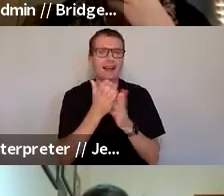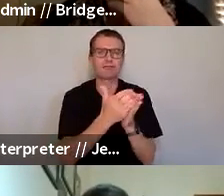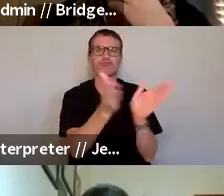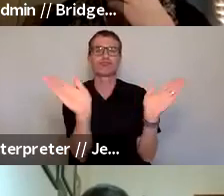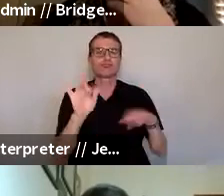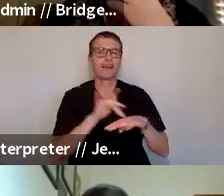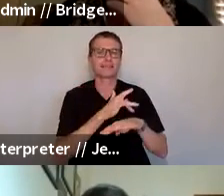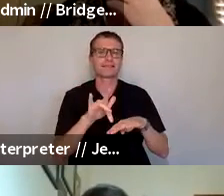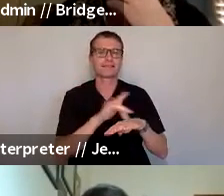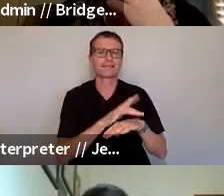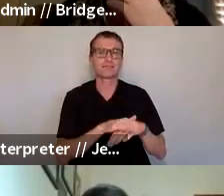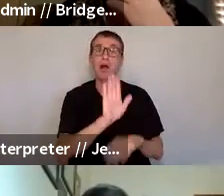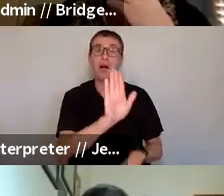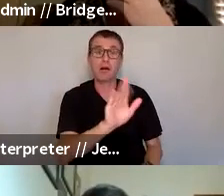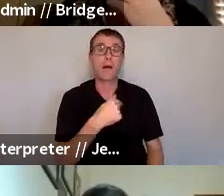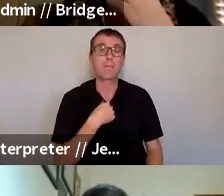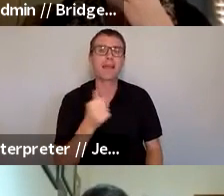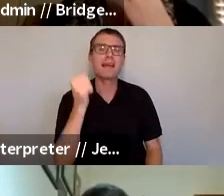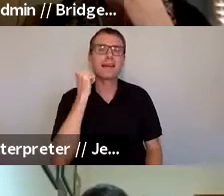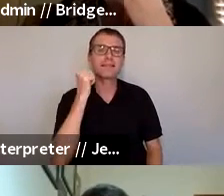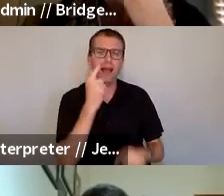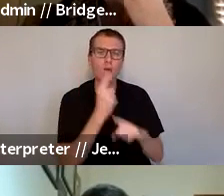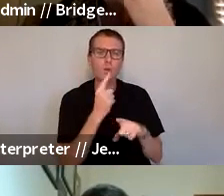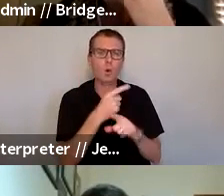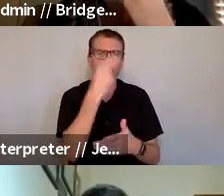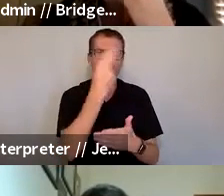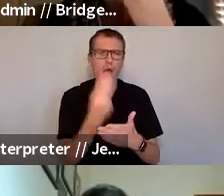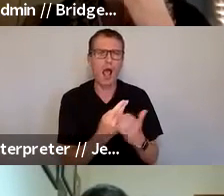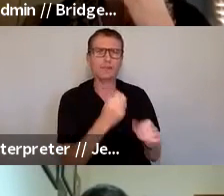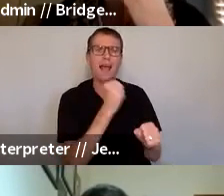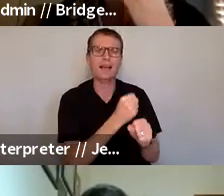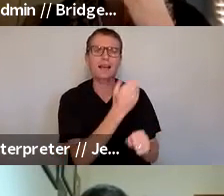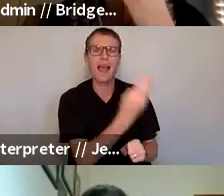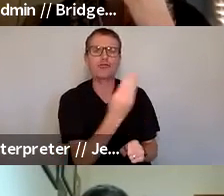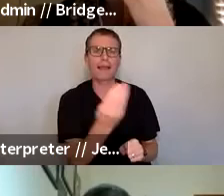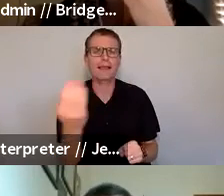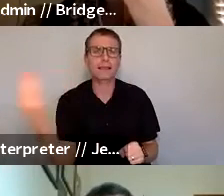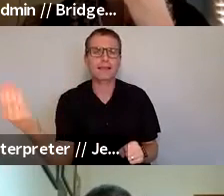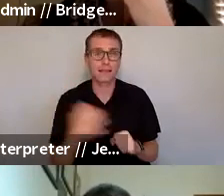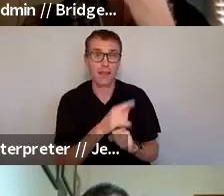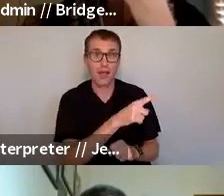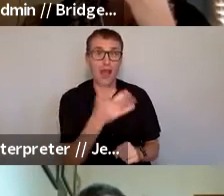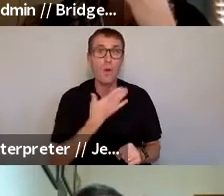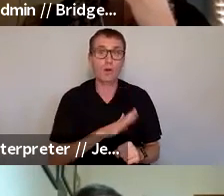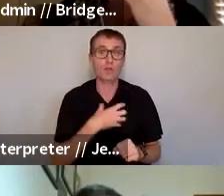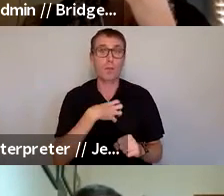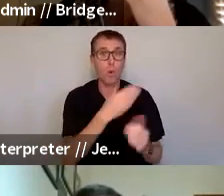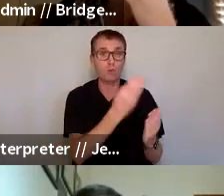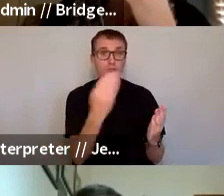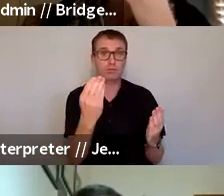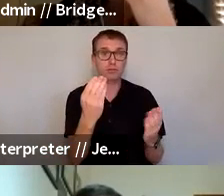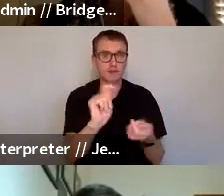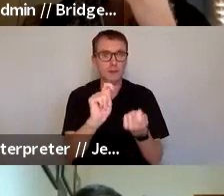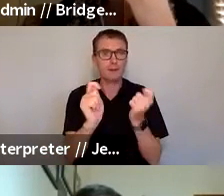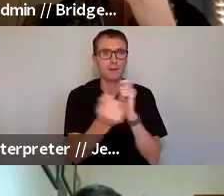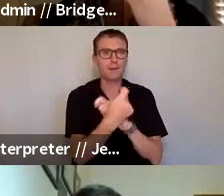talking to an art gallery yesterday who are quite keen to look at putting more of their digital, their things online, their